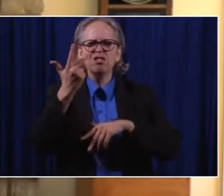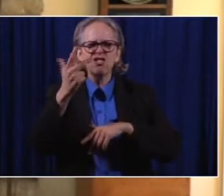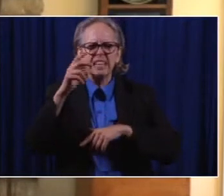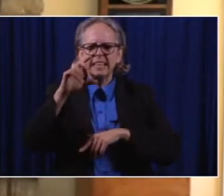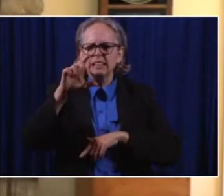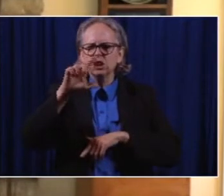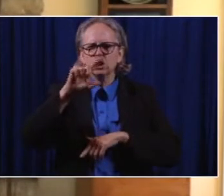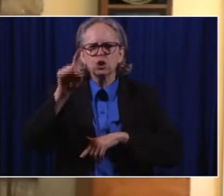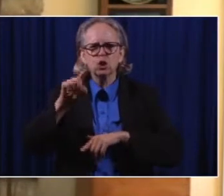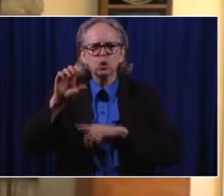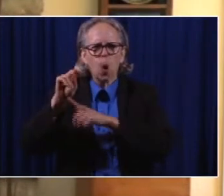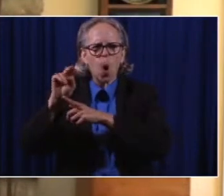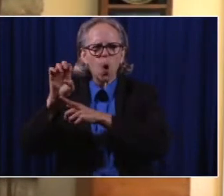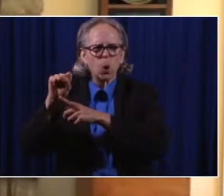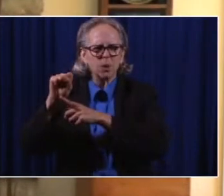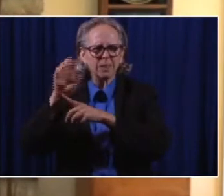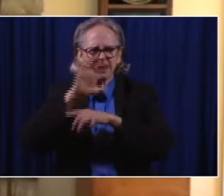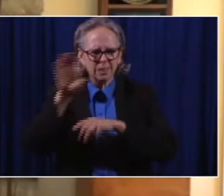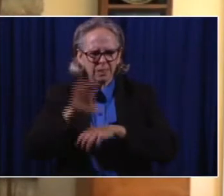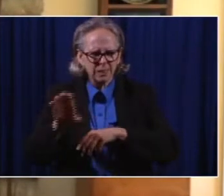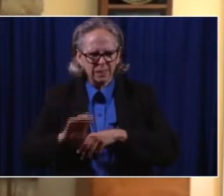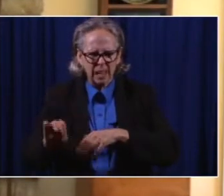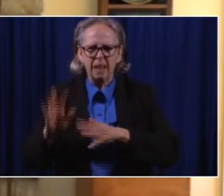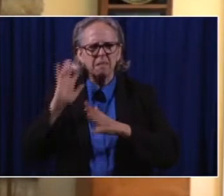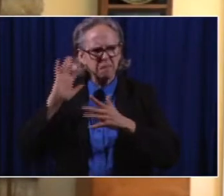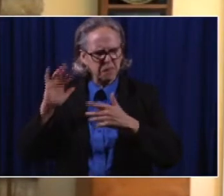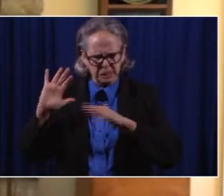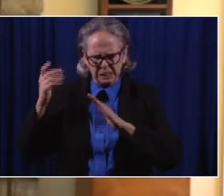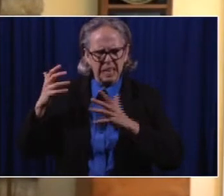good job in conjunction many times with the